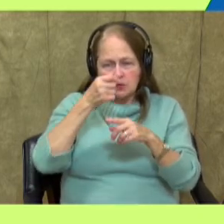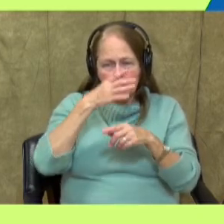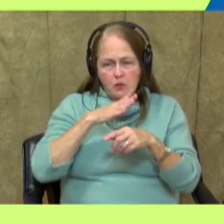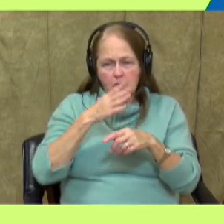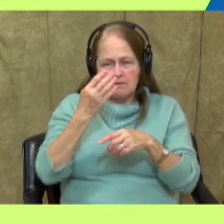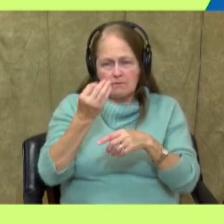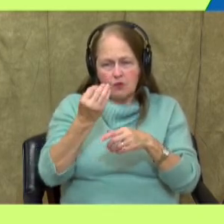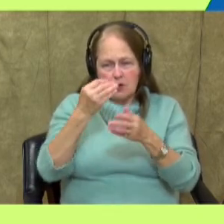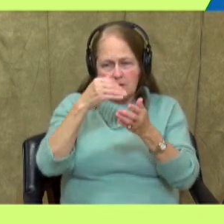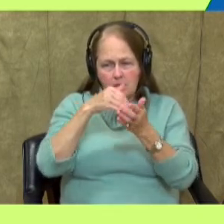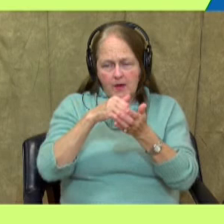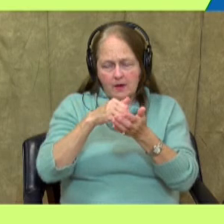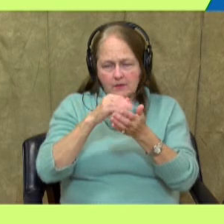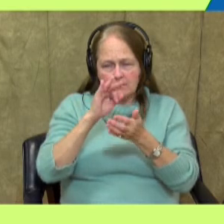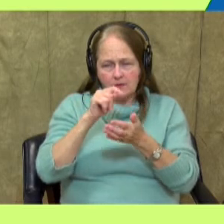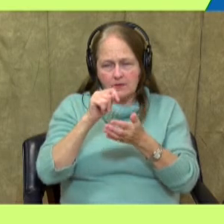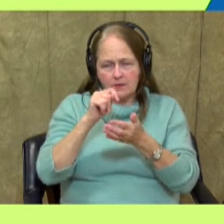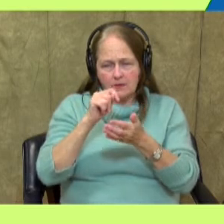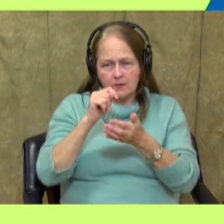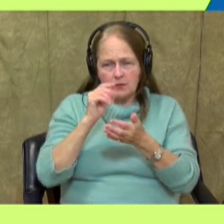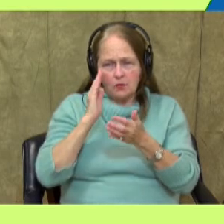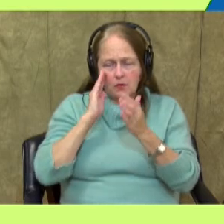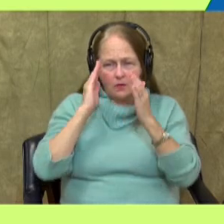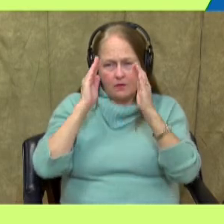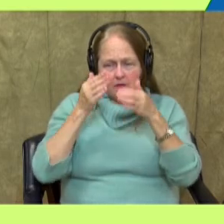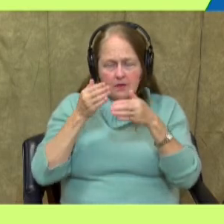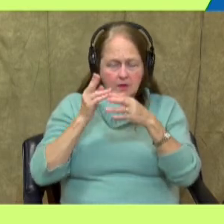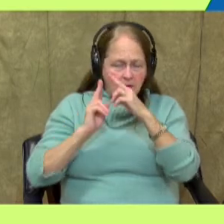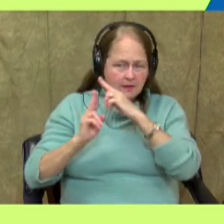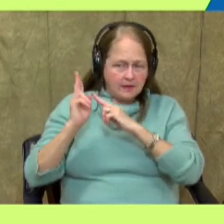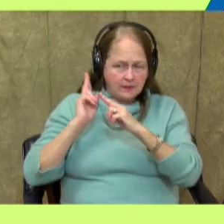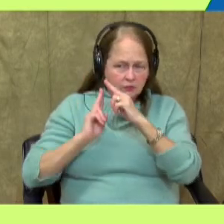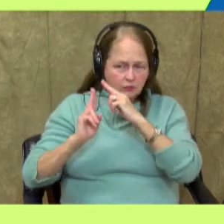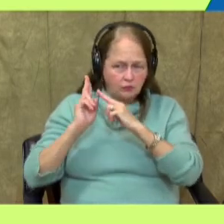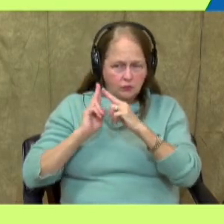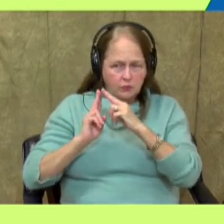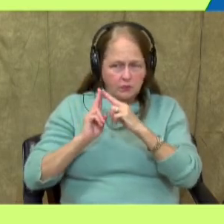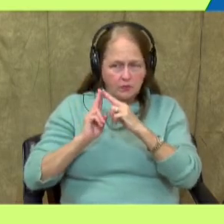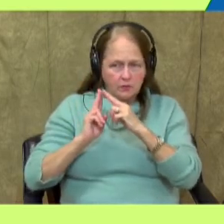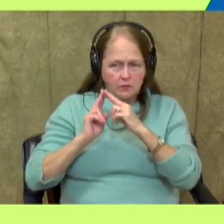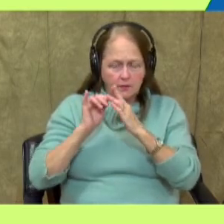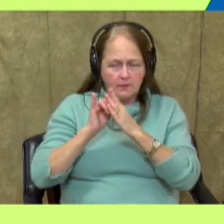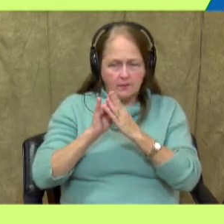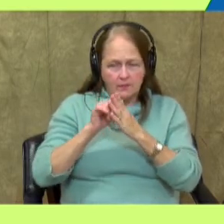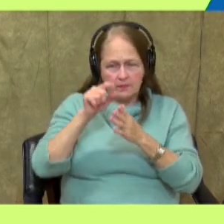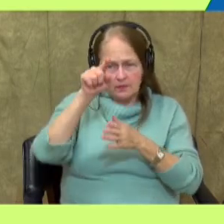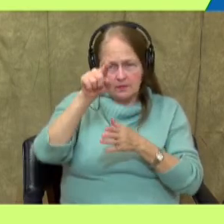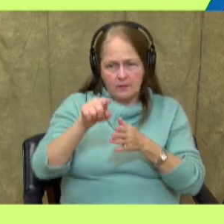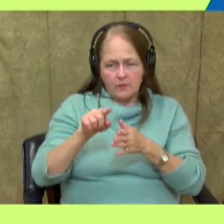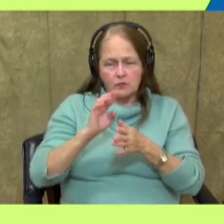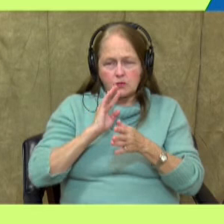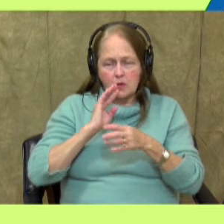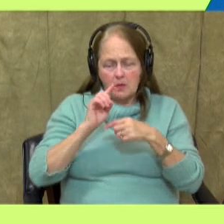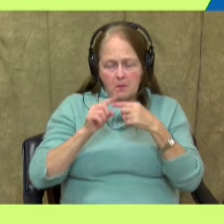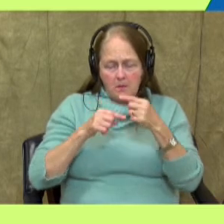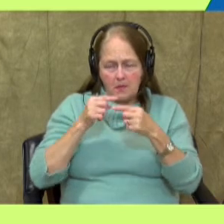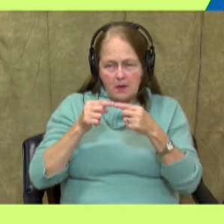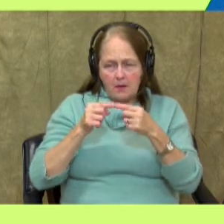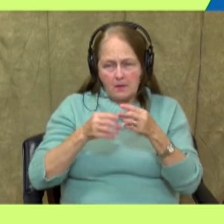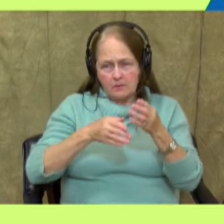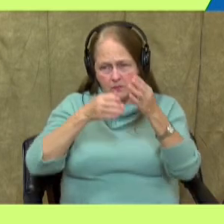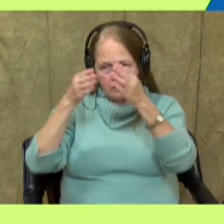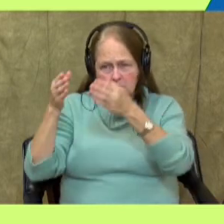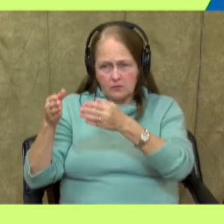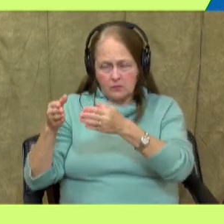of 14,000 feet. I'm going to focus on the history of Amelia Earhart because that's what the excerpt was about. On the